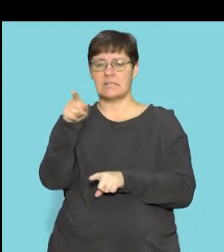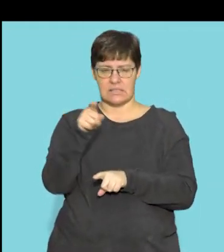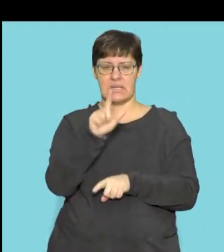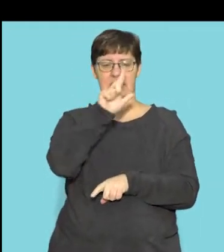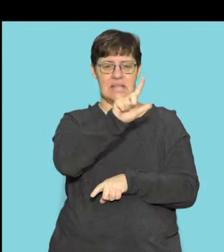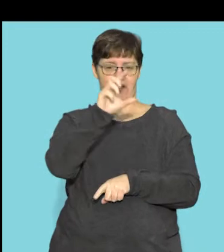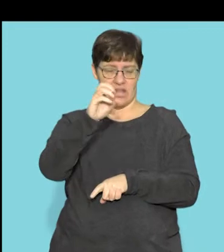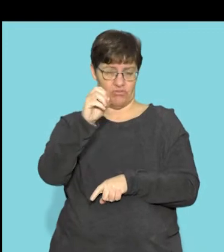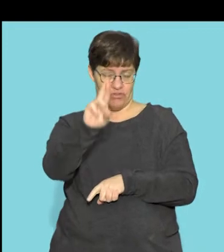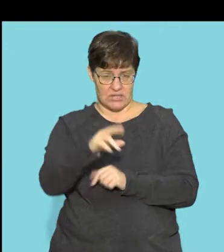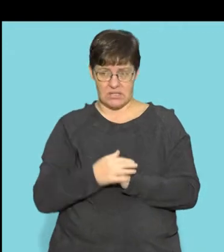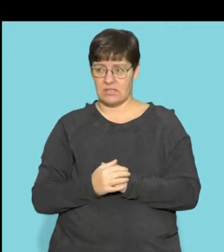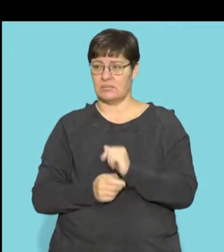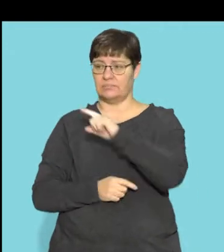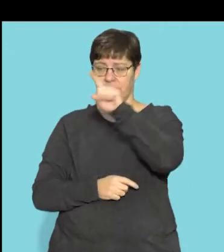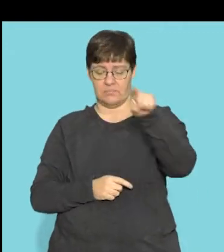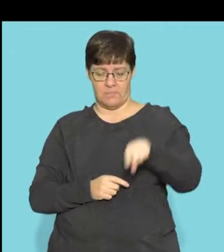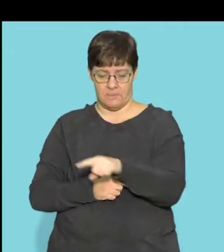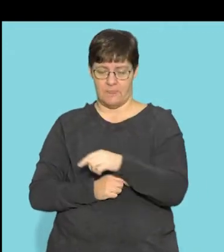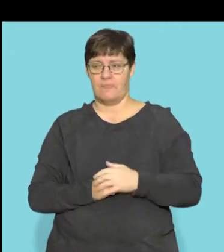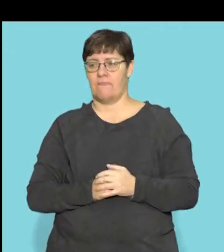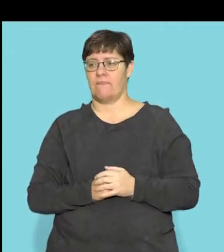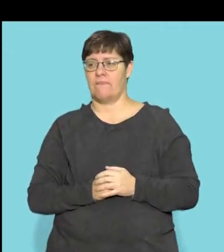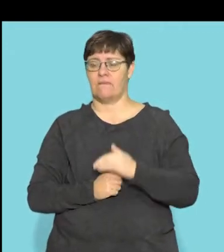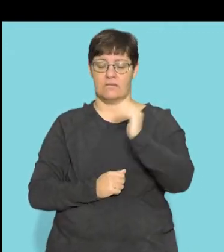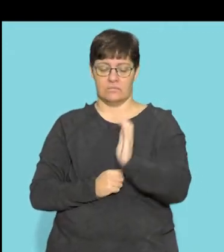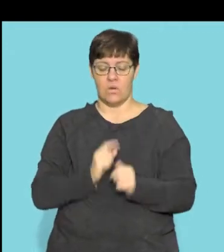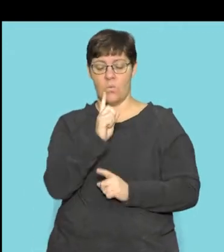rands into 1 plus the